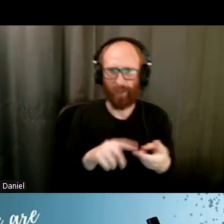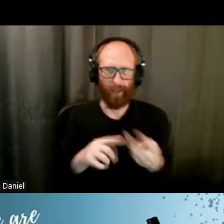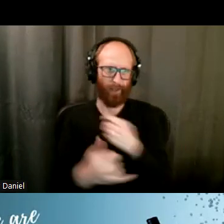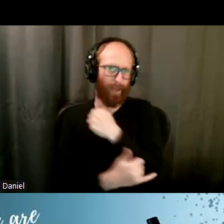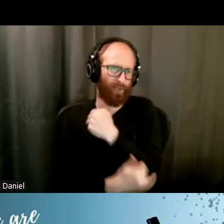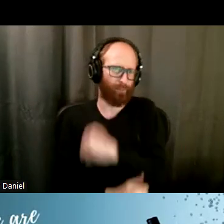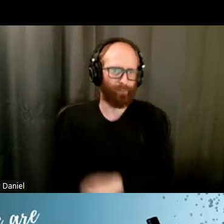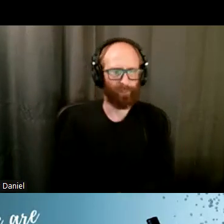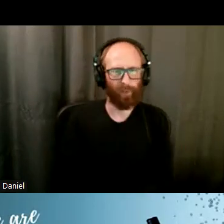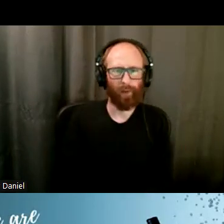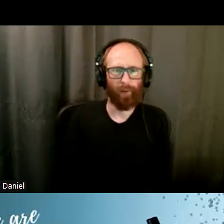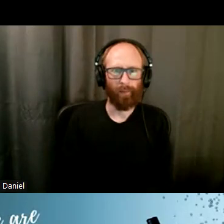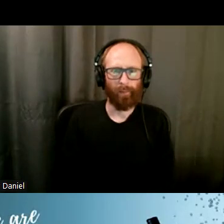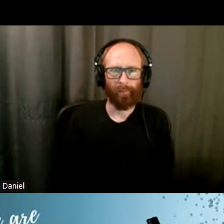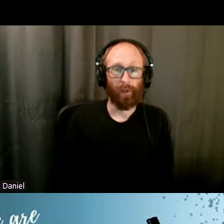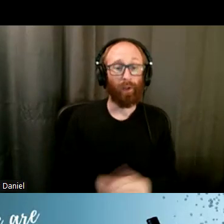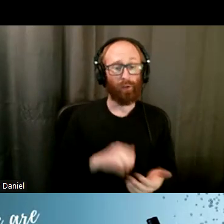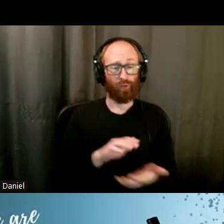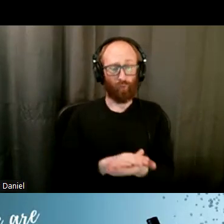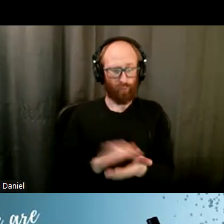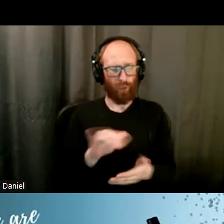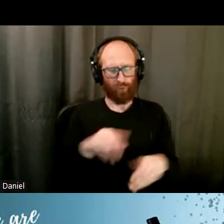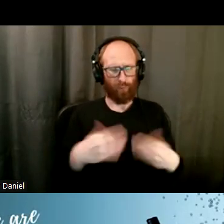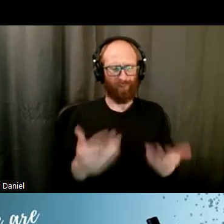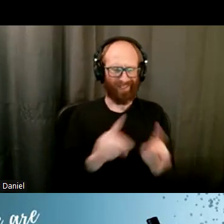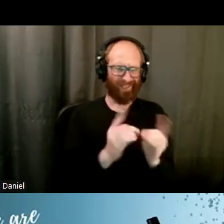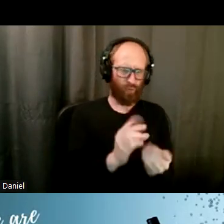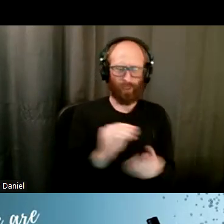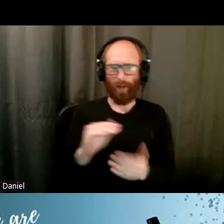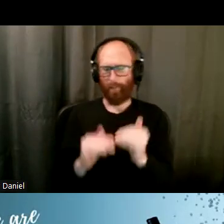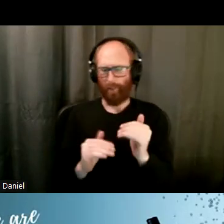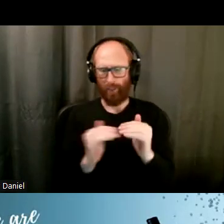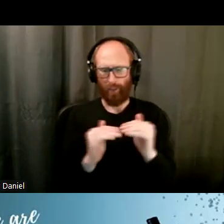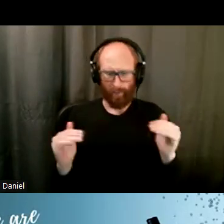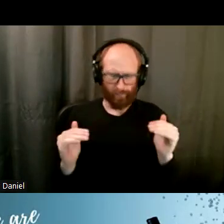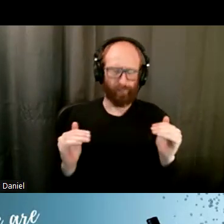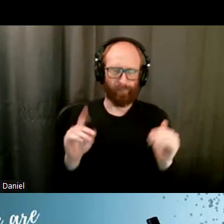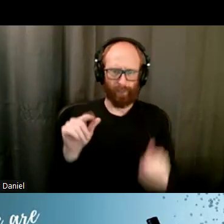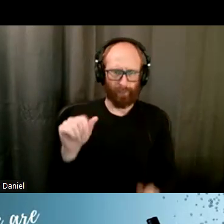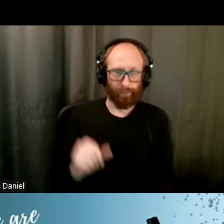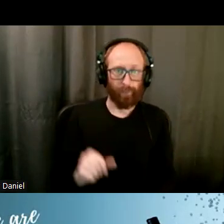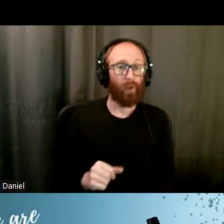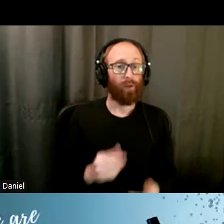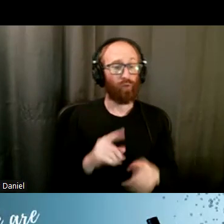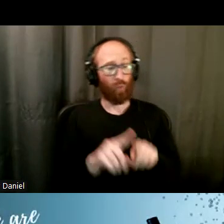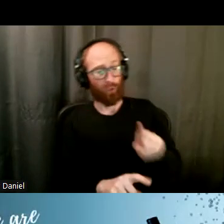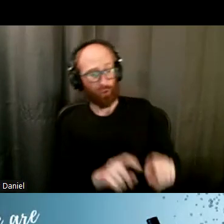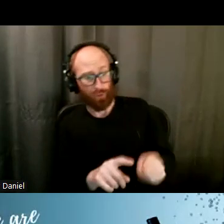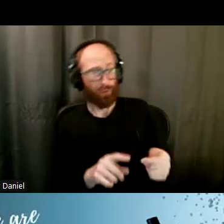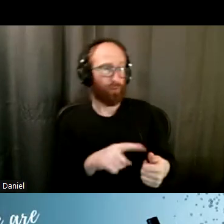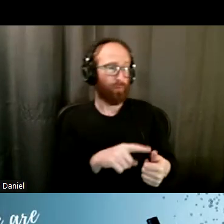provided district and building level data. Of the questions that are posed to students, the survey asks about depressive